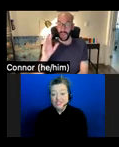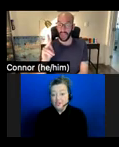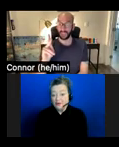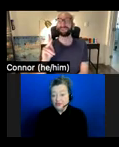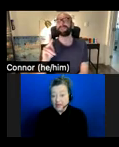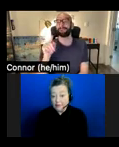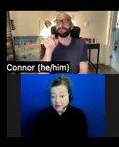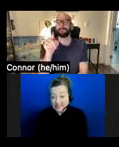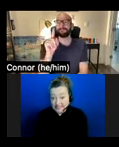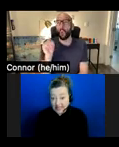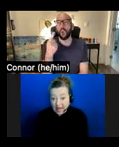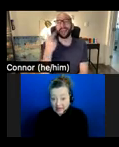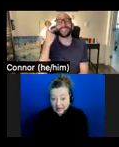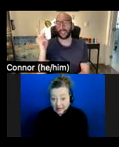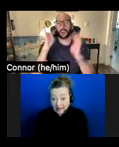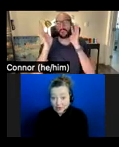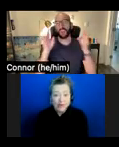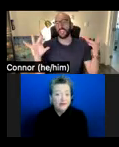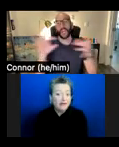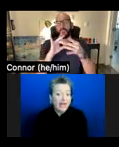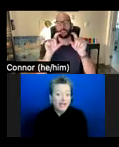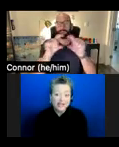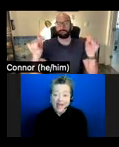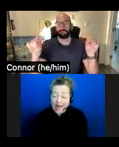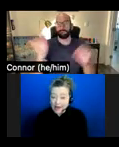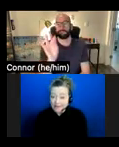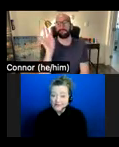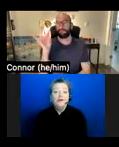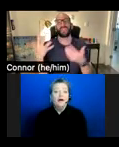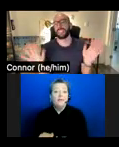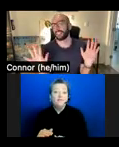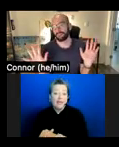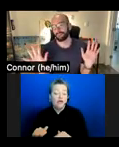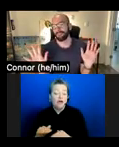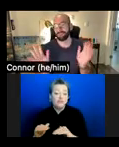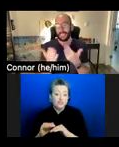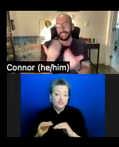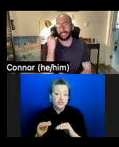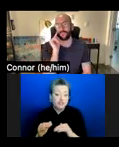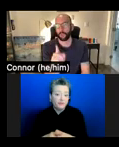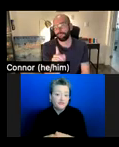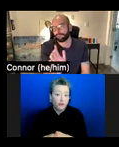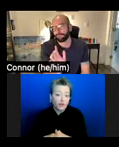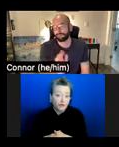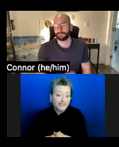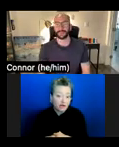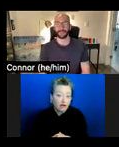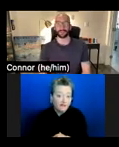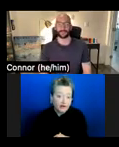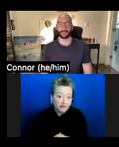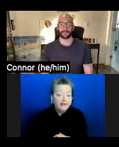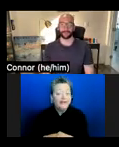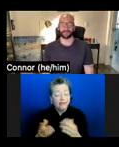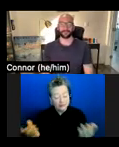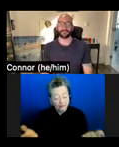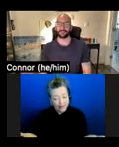So if it's your first time using Slack, you might not actually have many options in terms of which floor you're going to get off